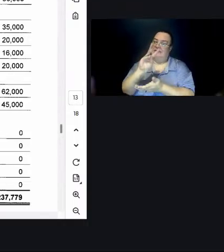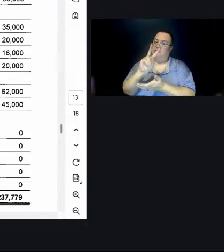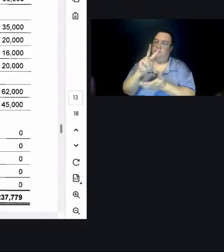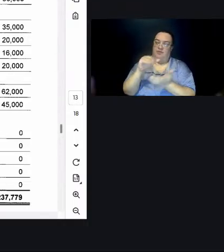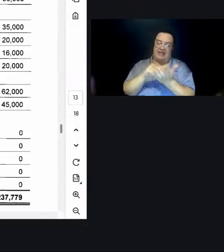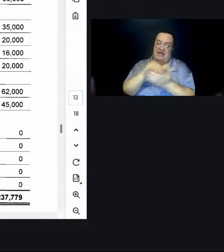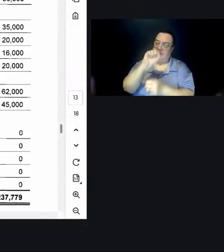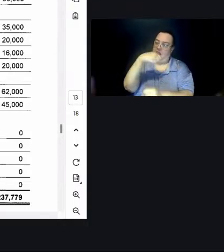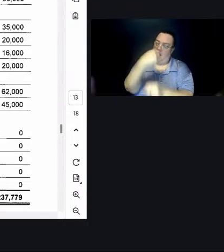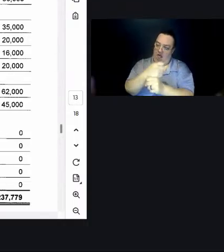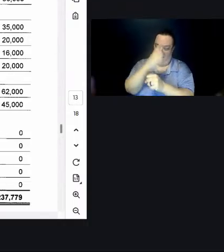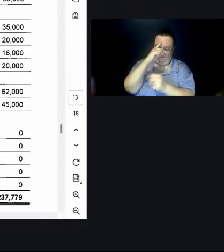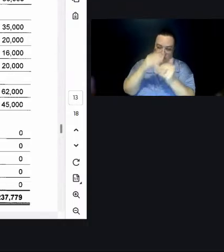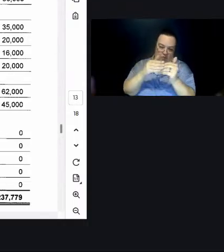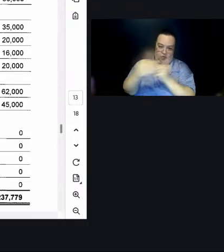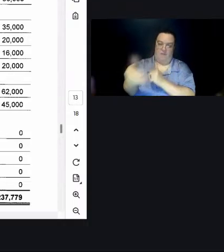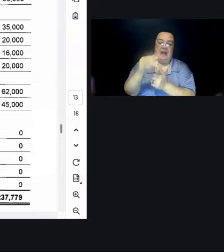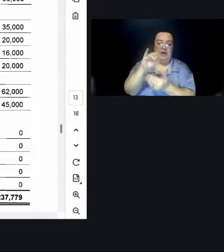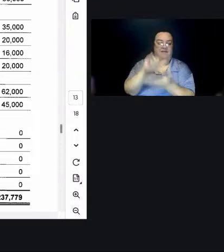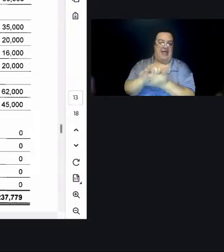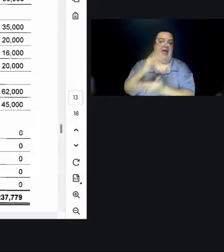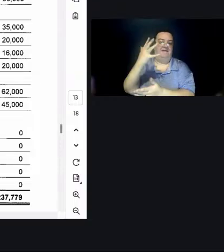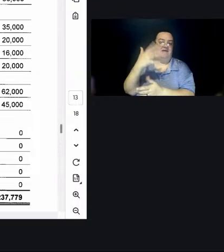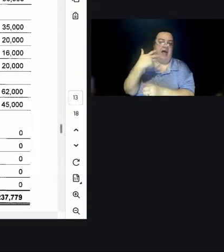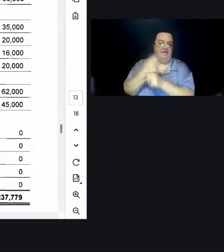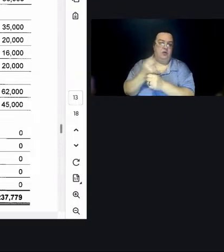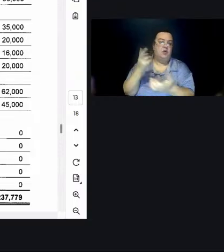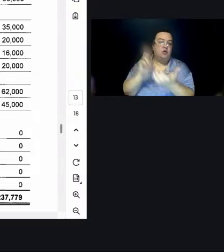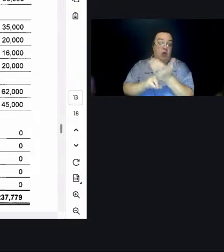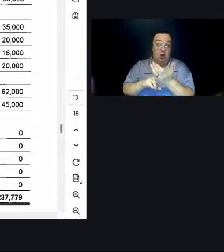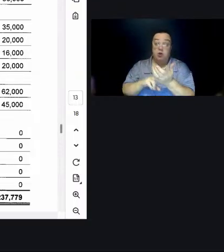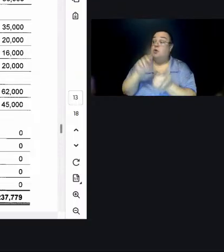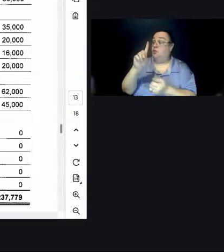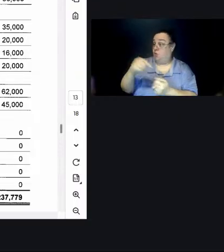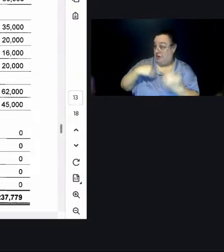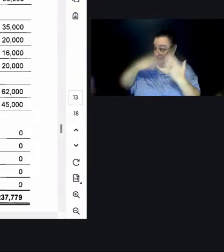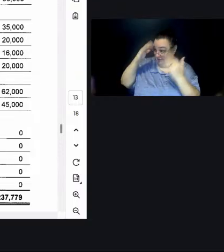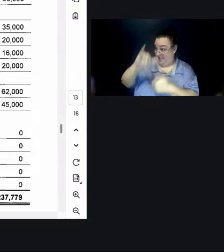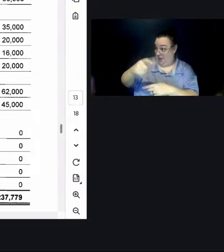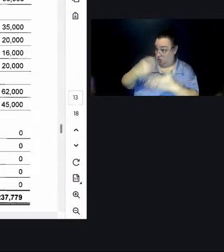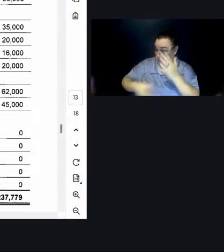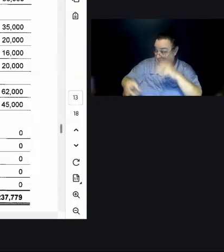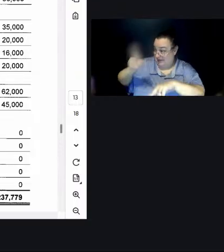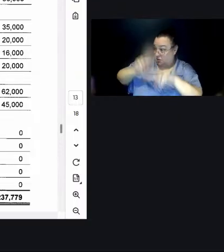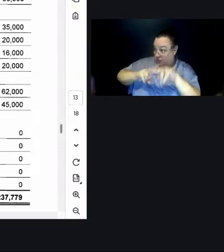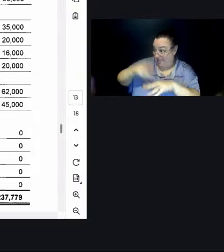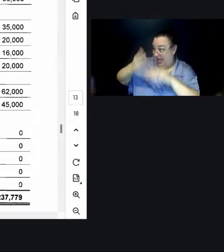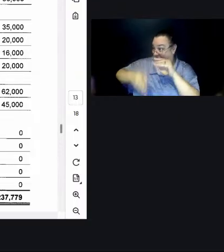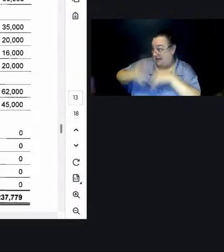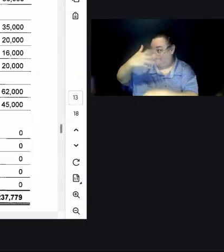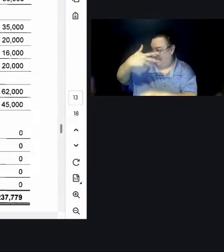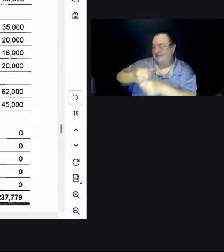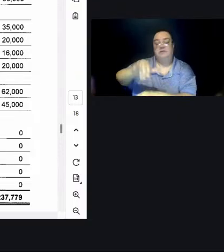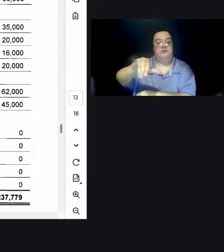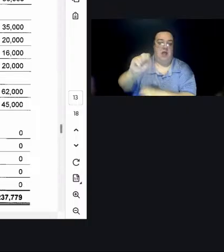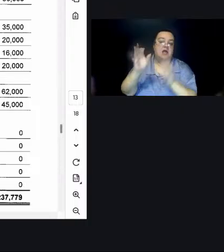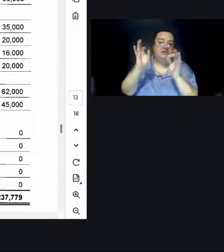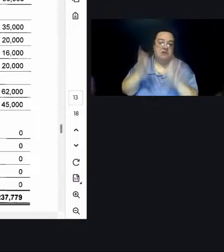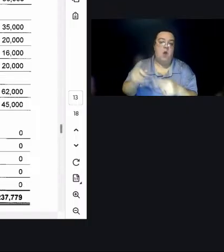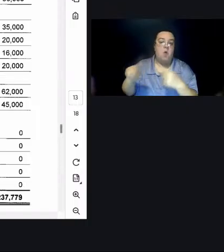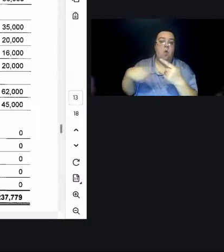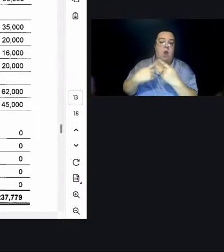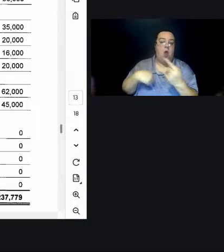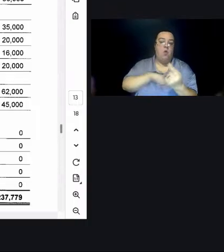in for the remainder of the contract. Do I expect that cost to increase? Absolutely, when we renegotiate that